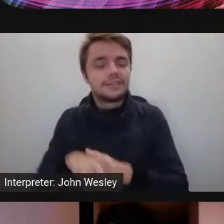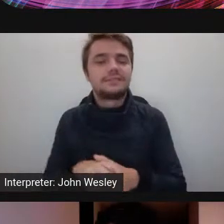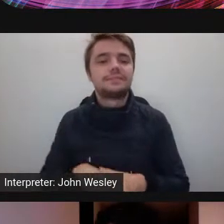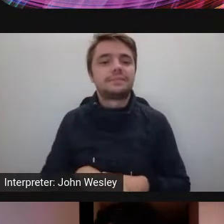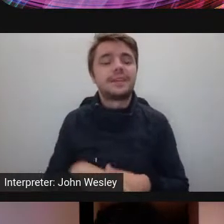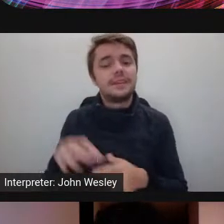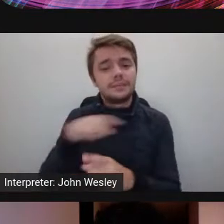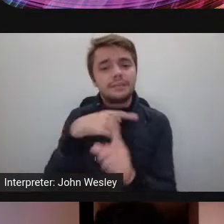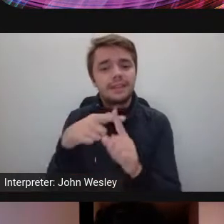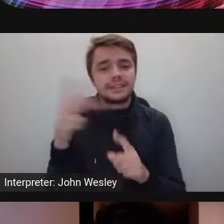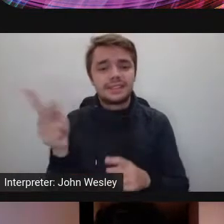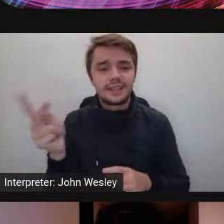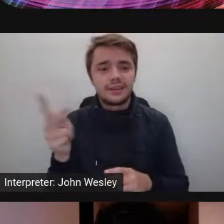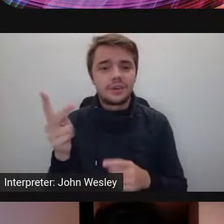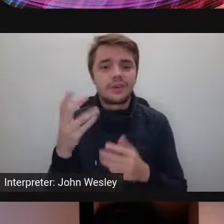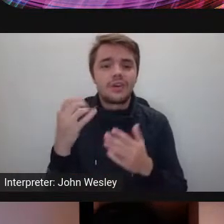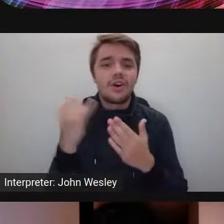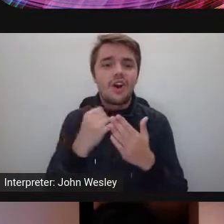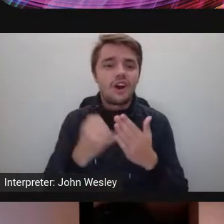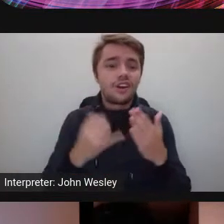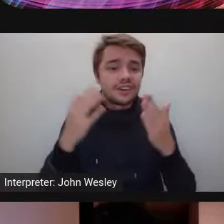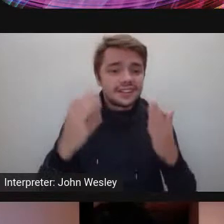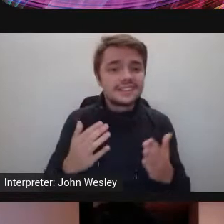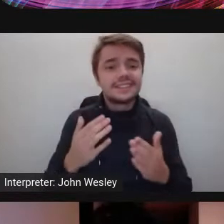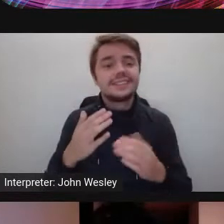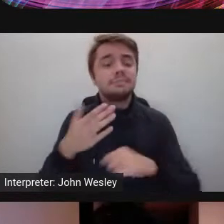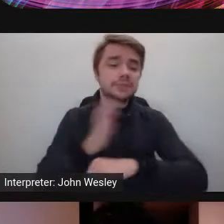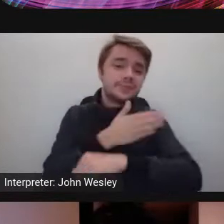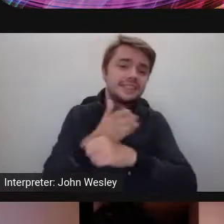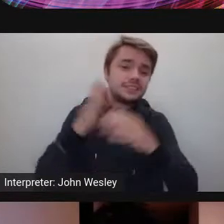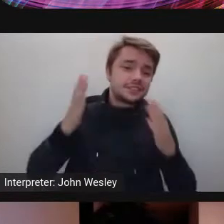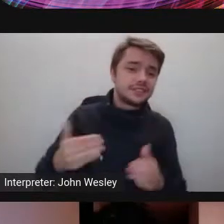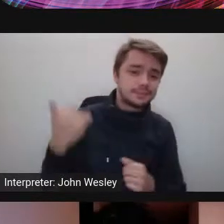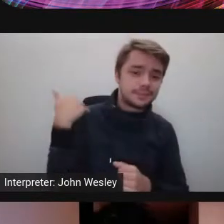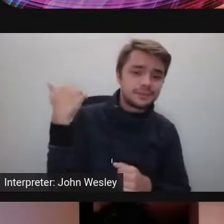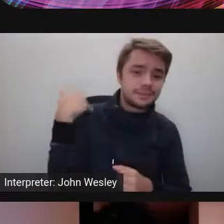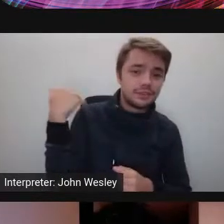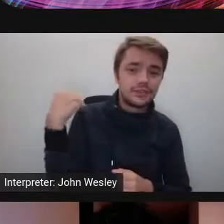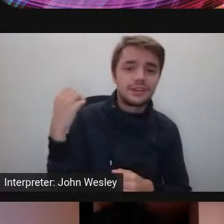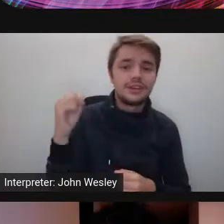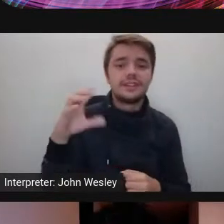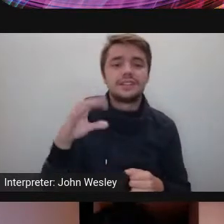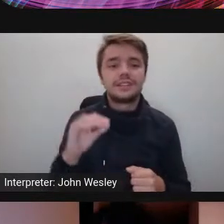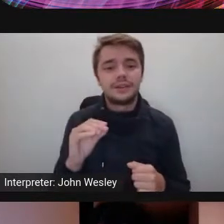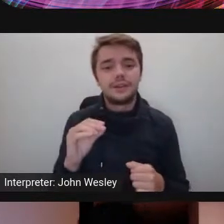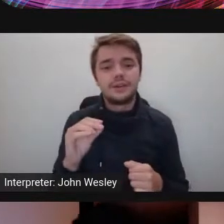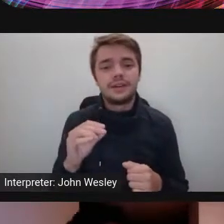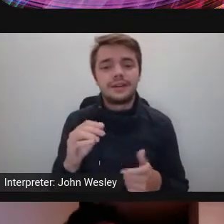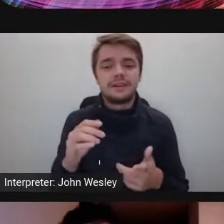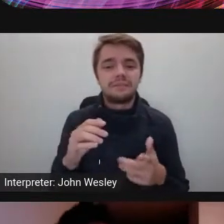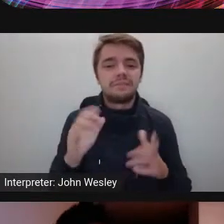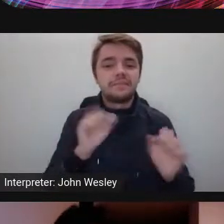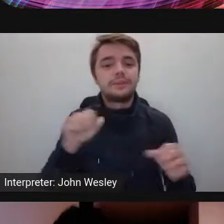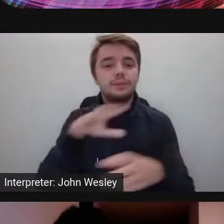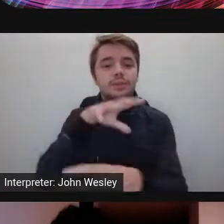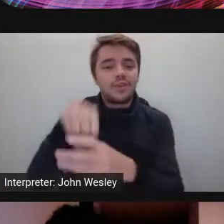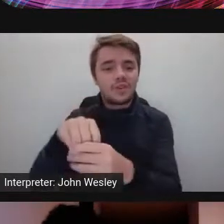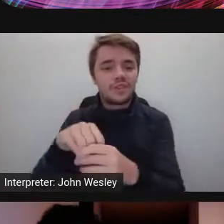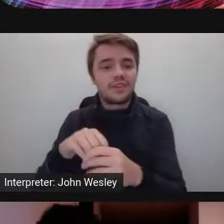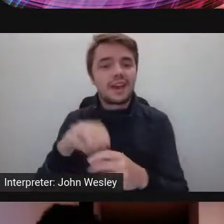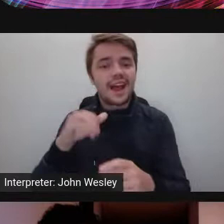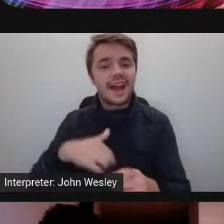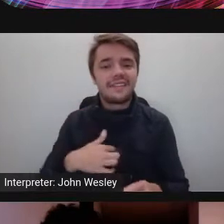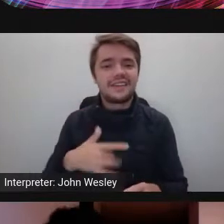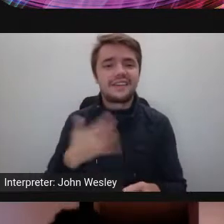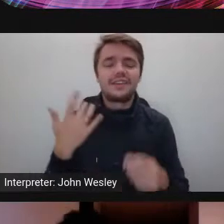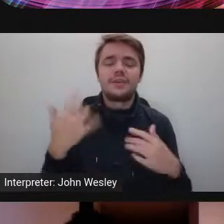made with passion. So get involved in this project made me feel like so happy and so glad to be part of